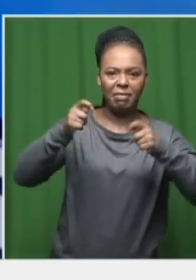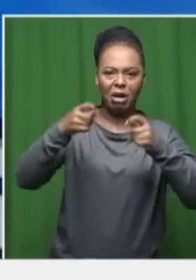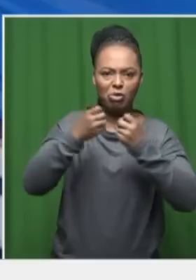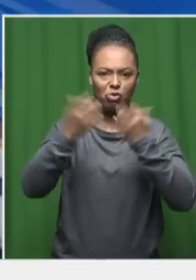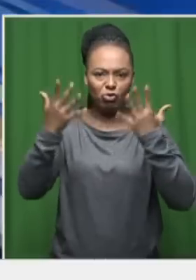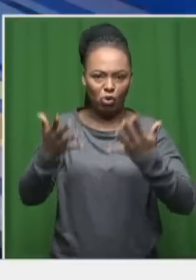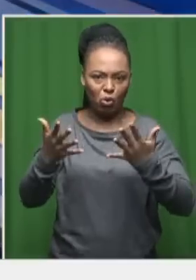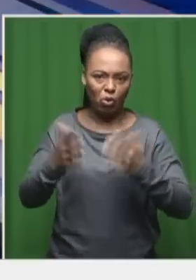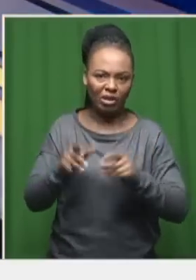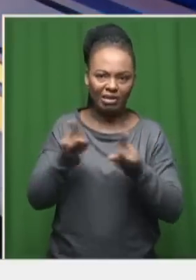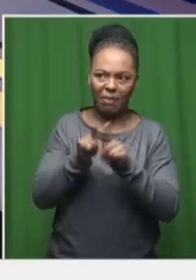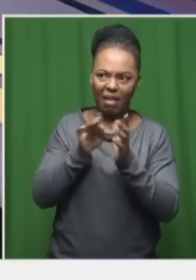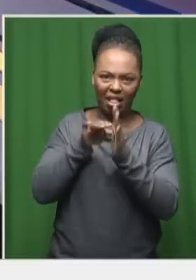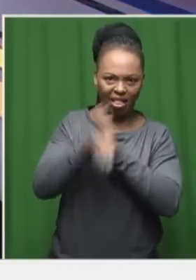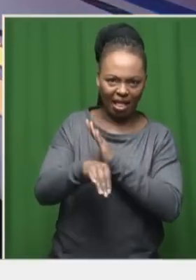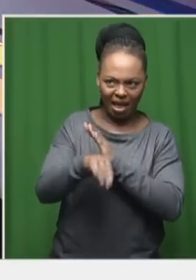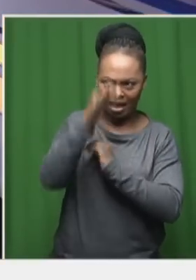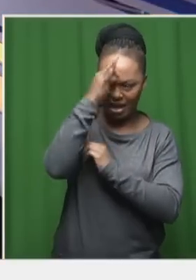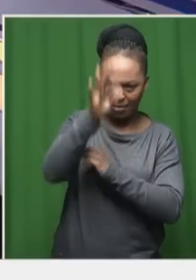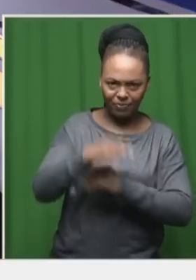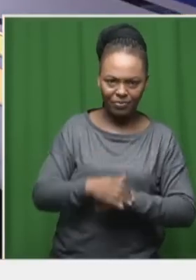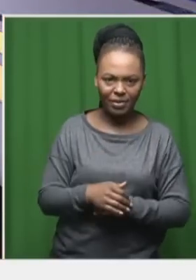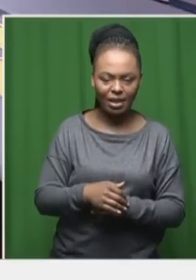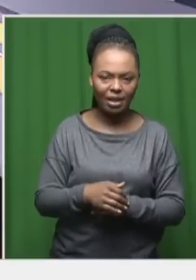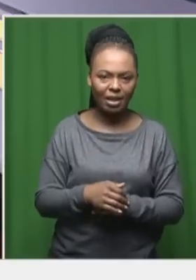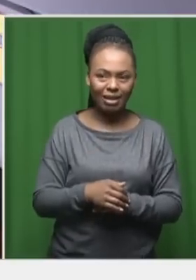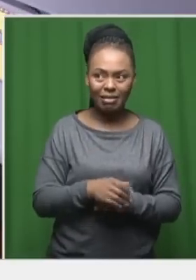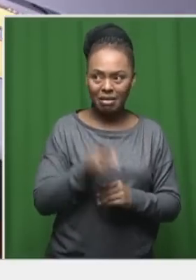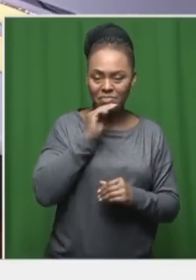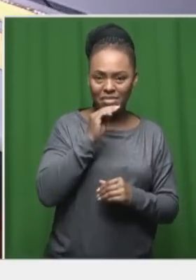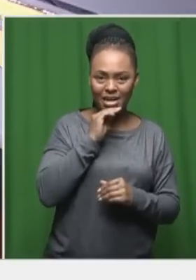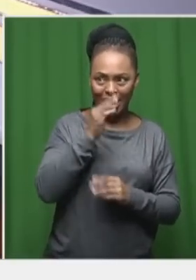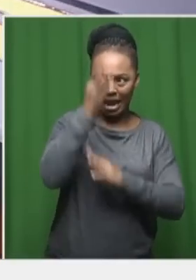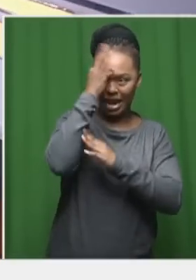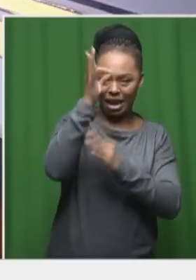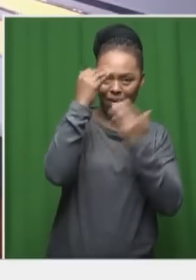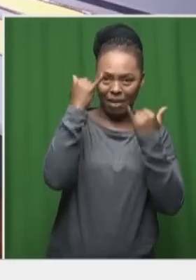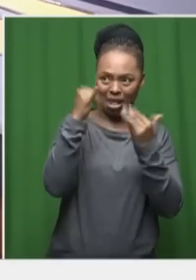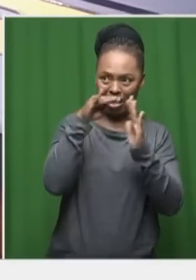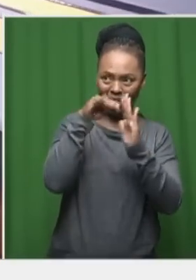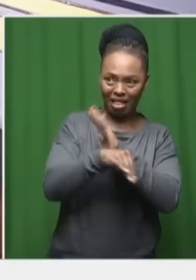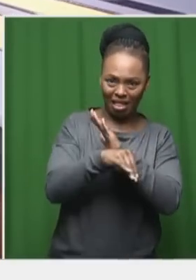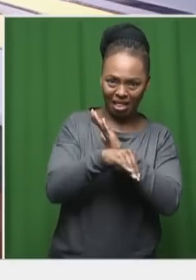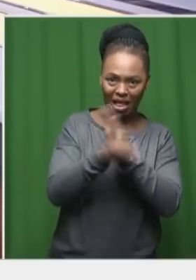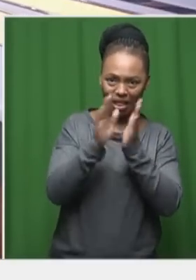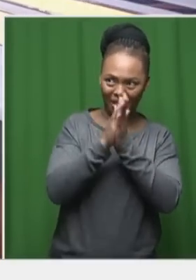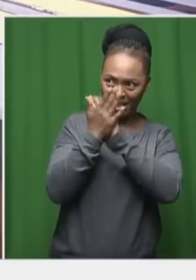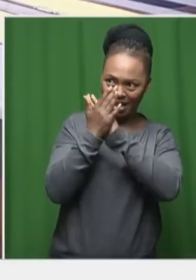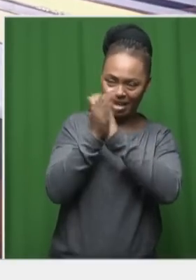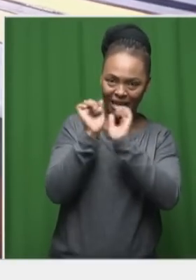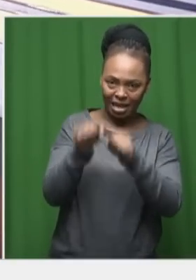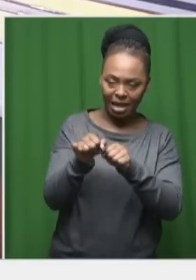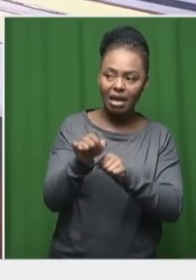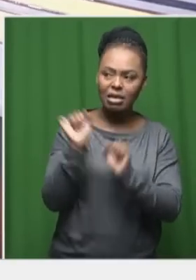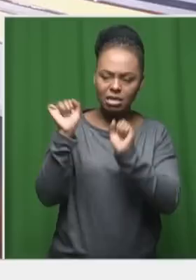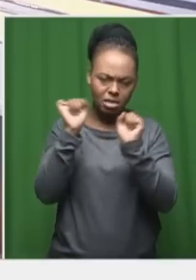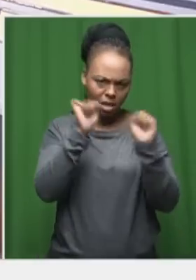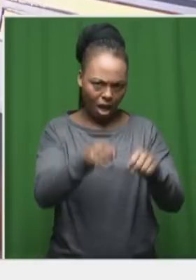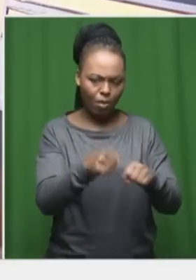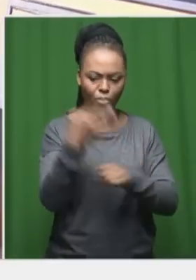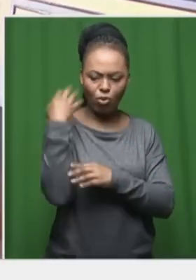Morning, thanks for having me. Is our government tone-deaf? I'd take it a step further. I think our political elite are basically tone-deaf. I mean, you